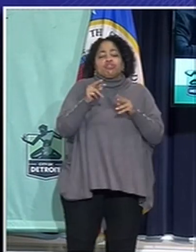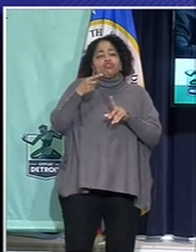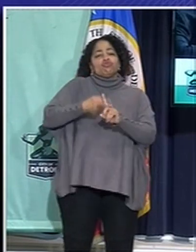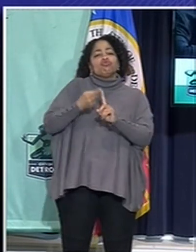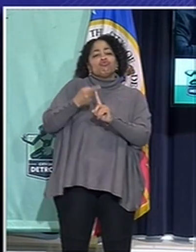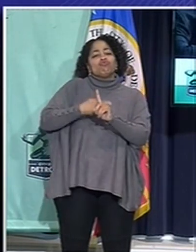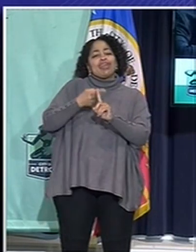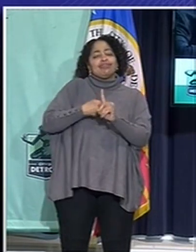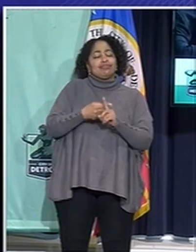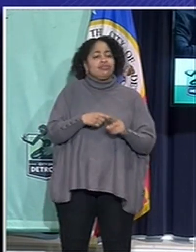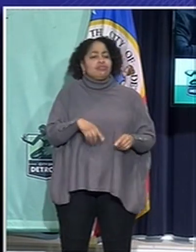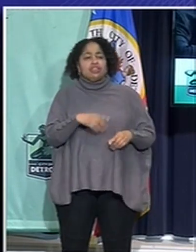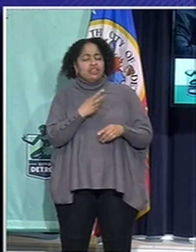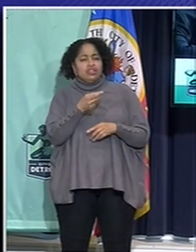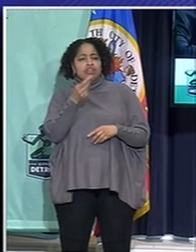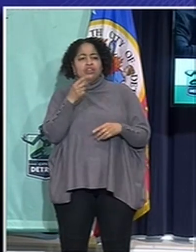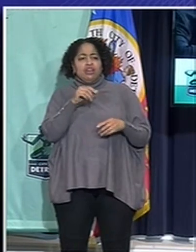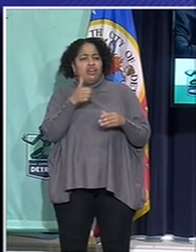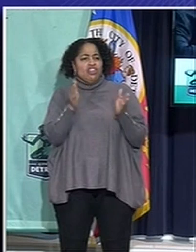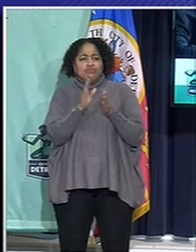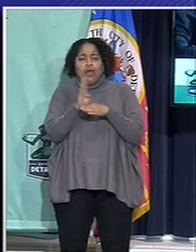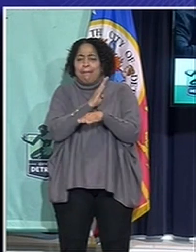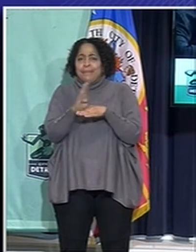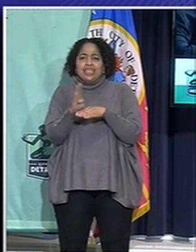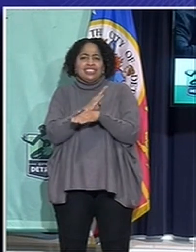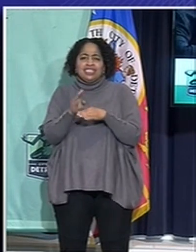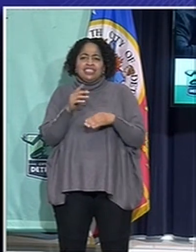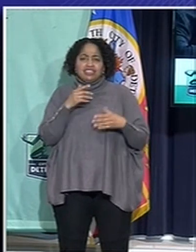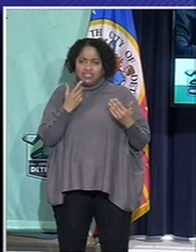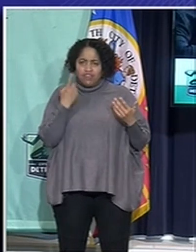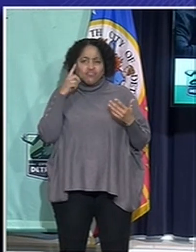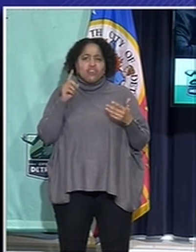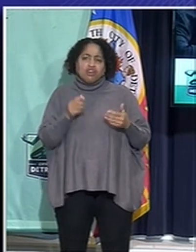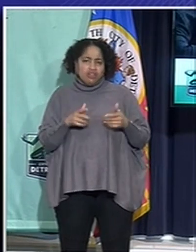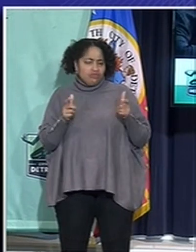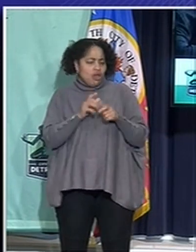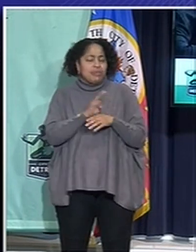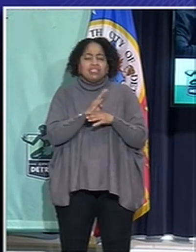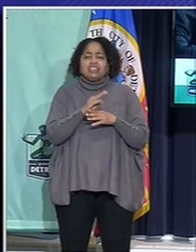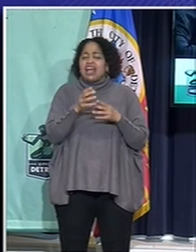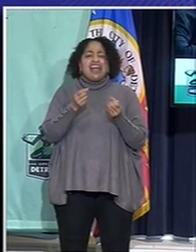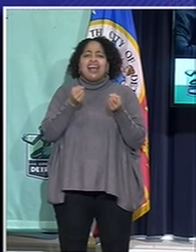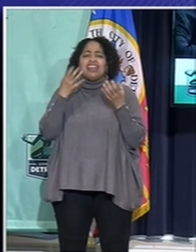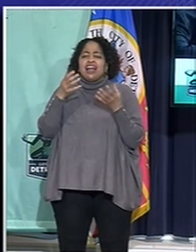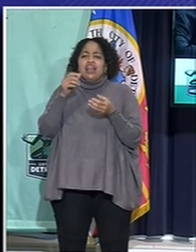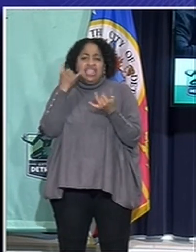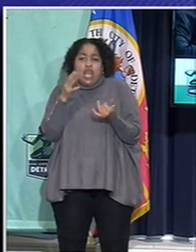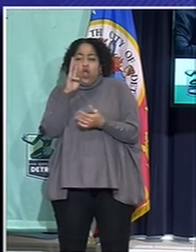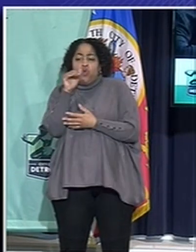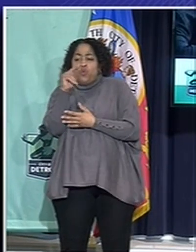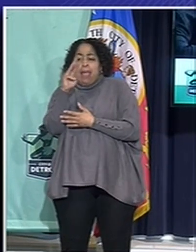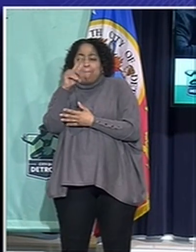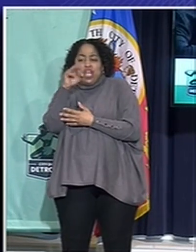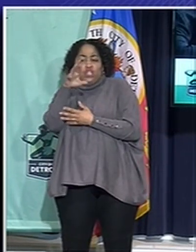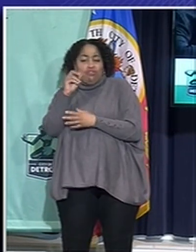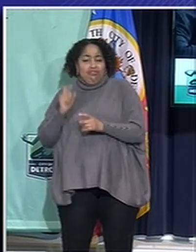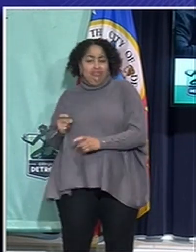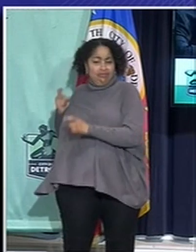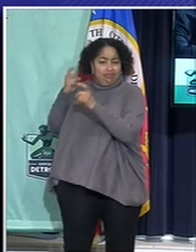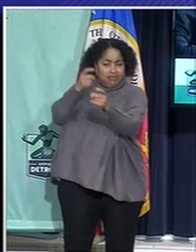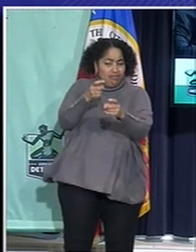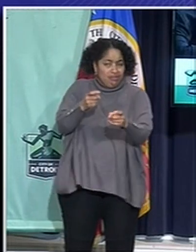small businesses to keep them afloat. A lot of people are pitching in, and now with Wayne Metro having another $8 million in assistance,